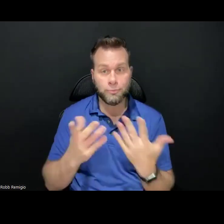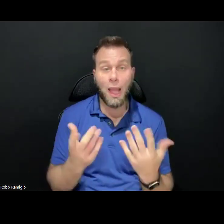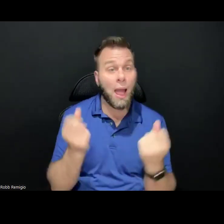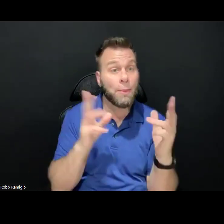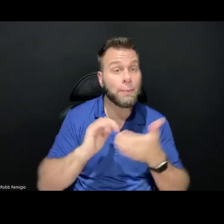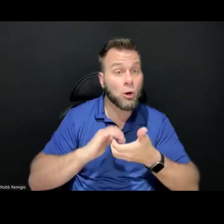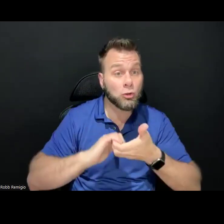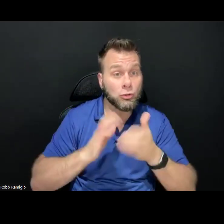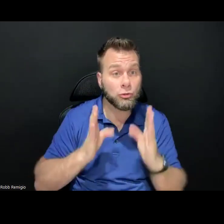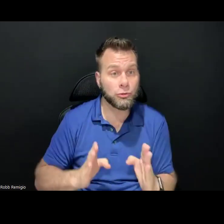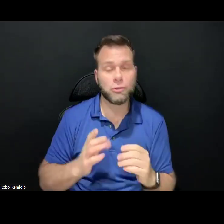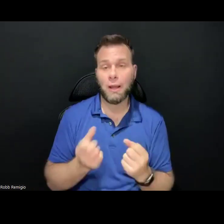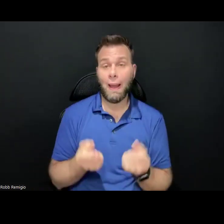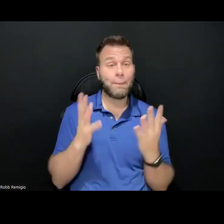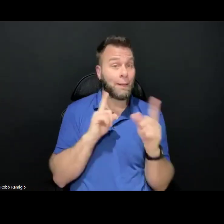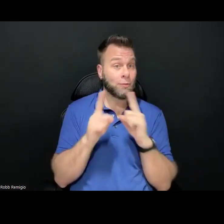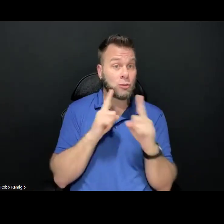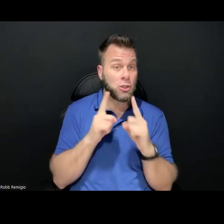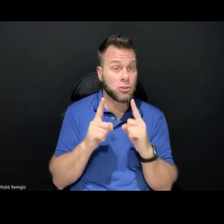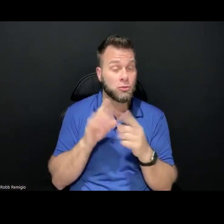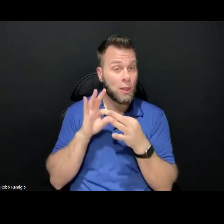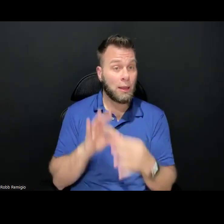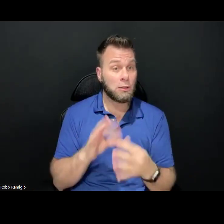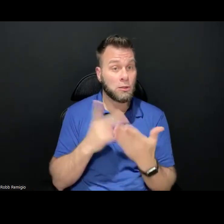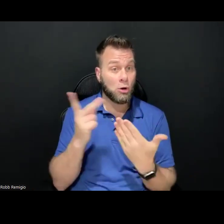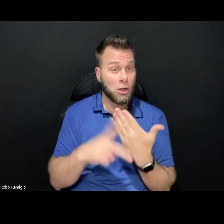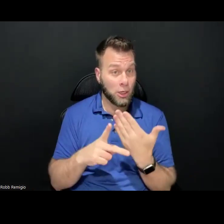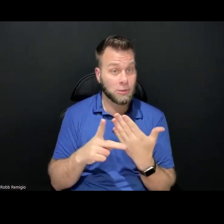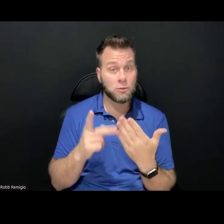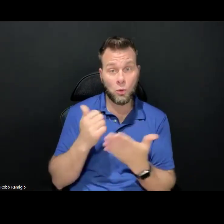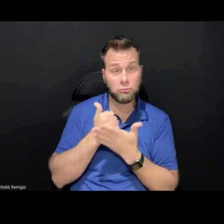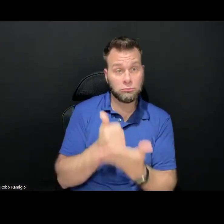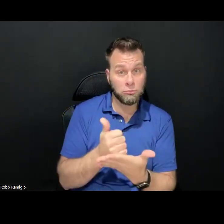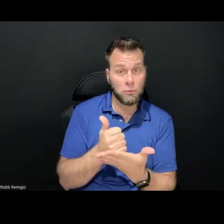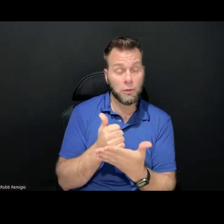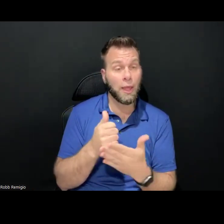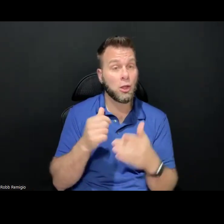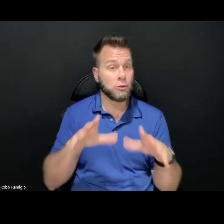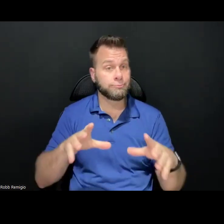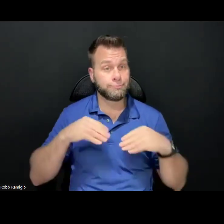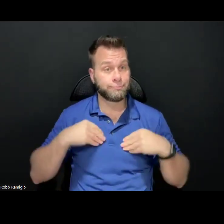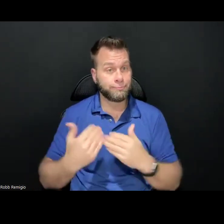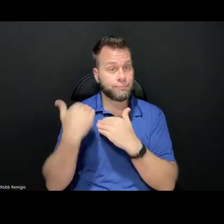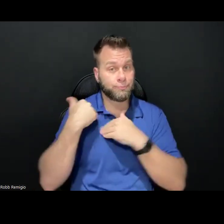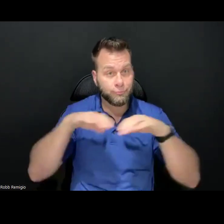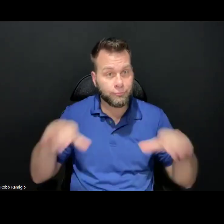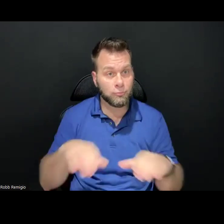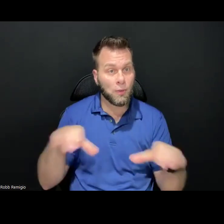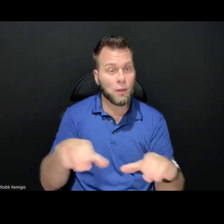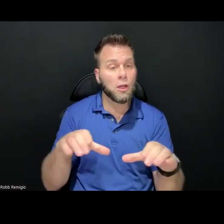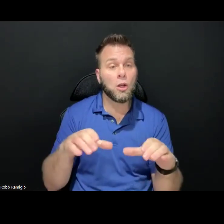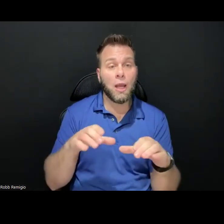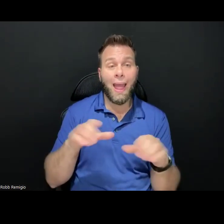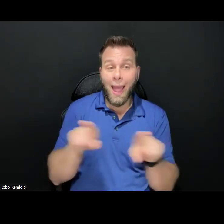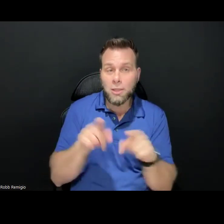attracting, or the number of conversations you may be having about the intervention or the program that you're undertaking as you try to share what you're doing with